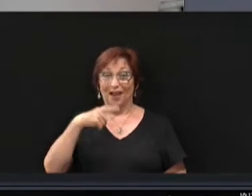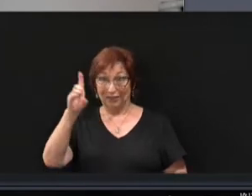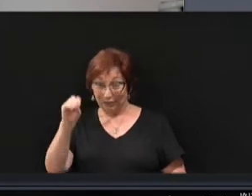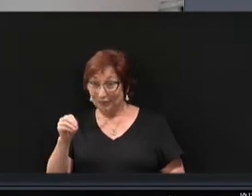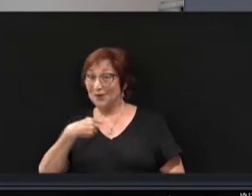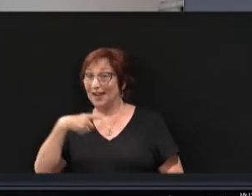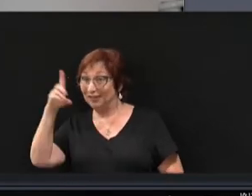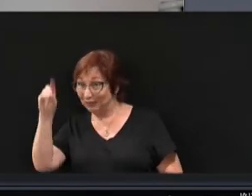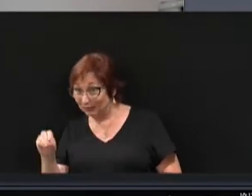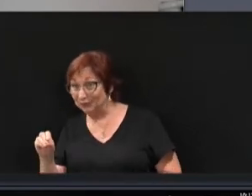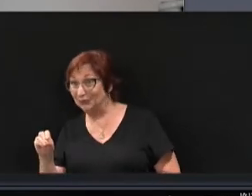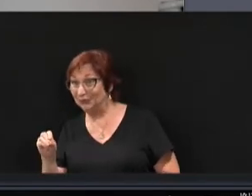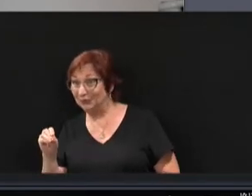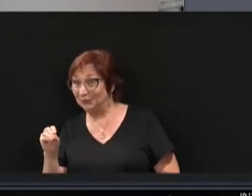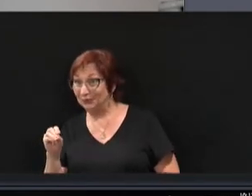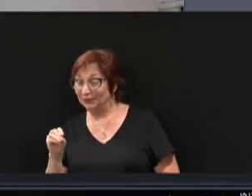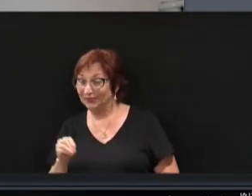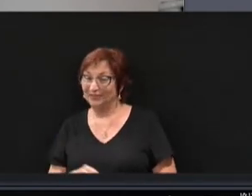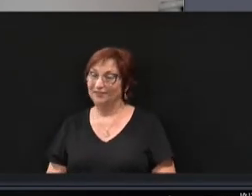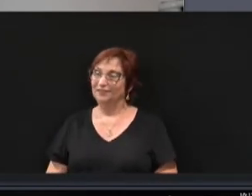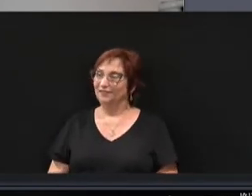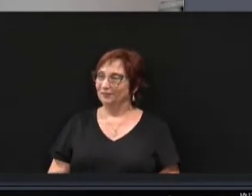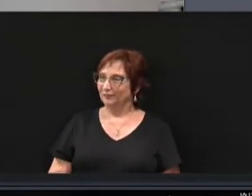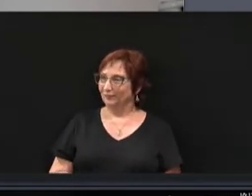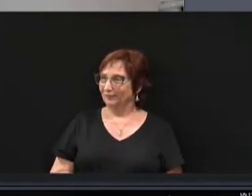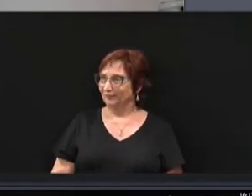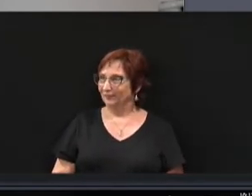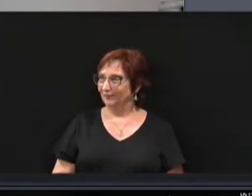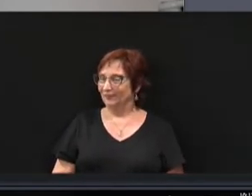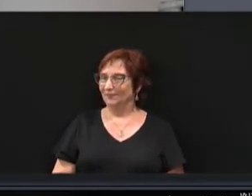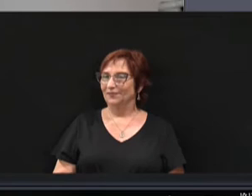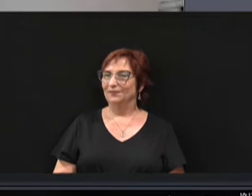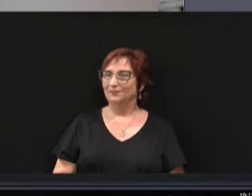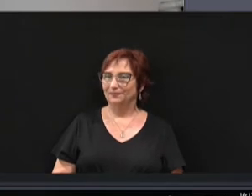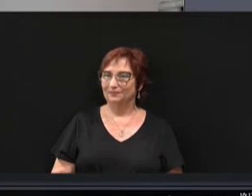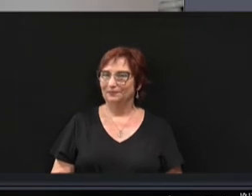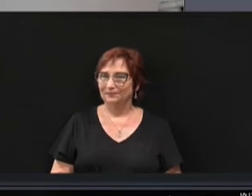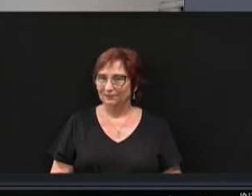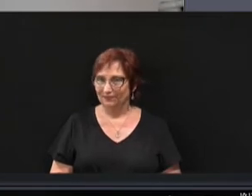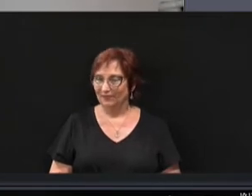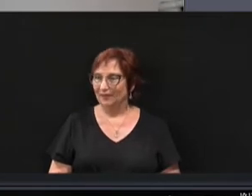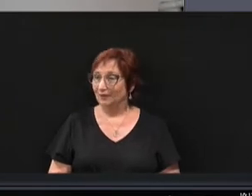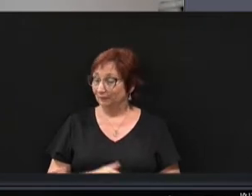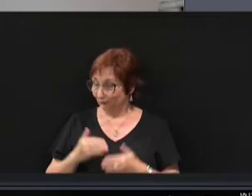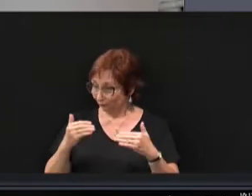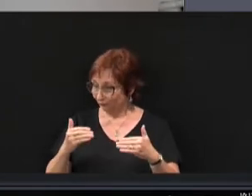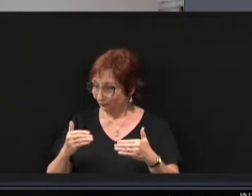Okay. I do, I do, I do, Angie read. Go ahead.